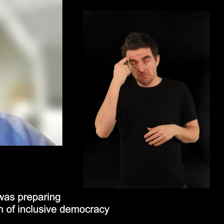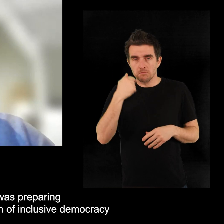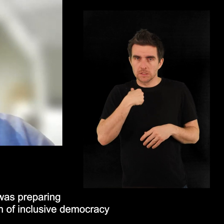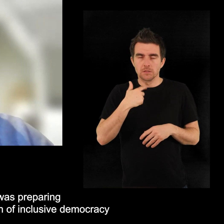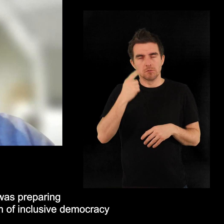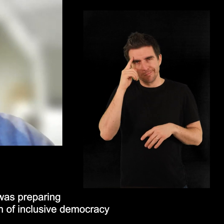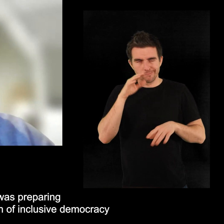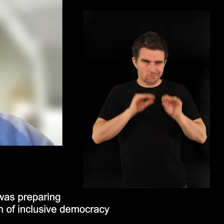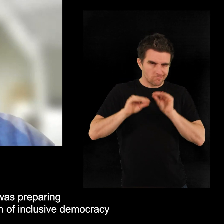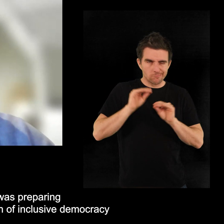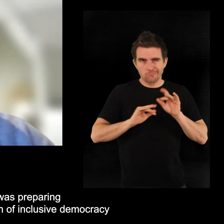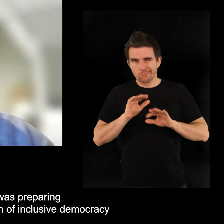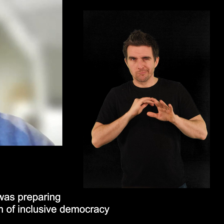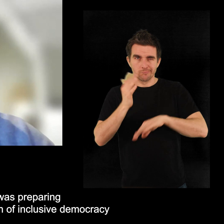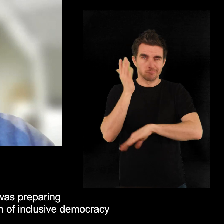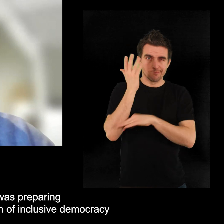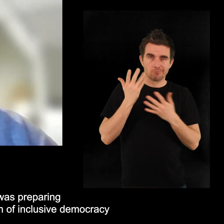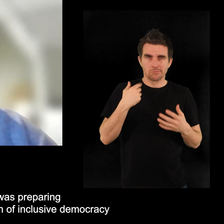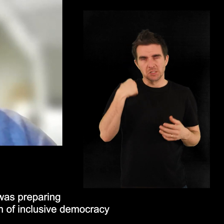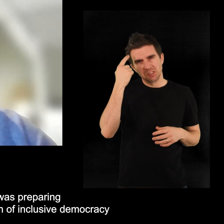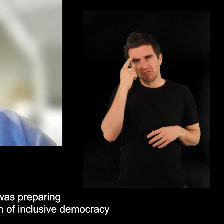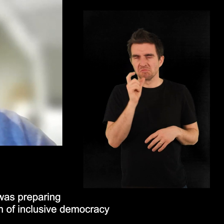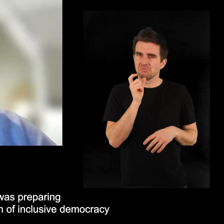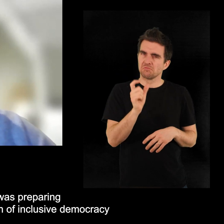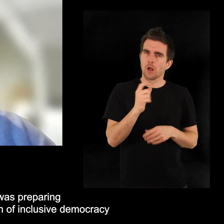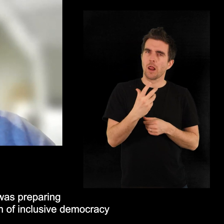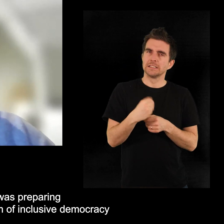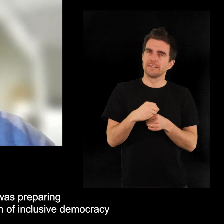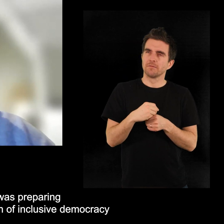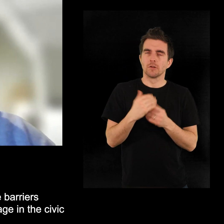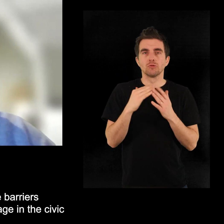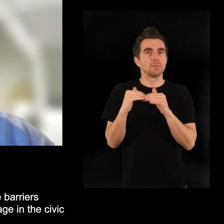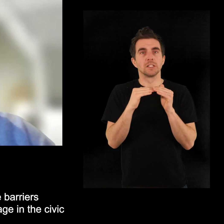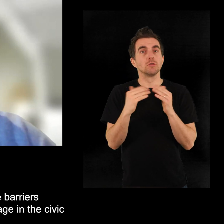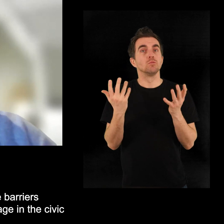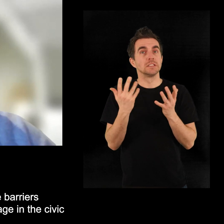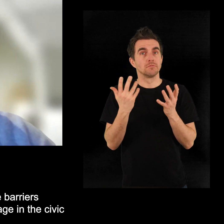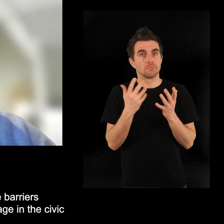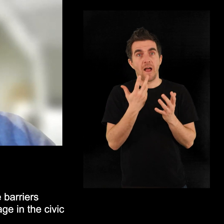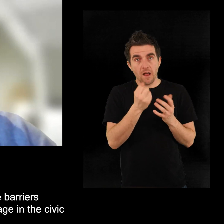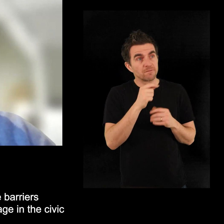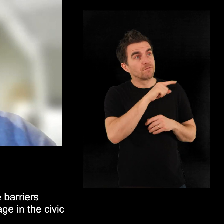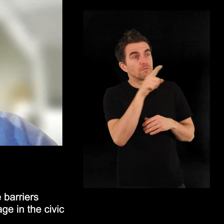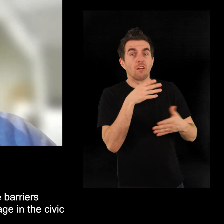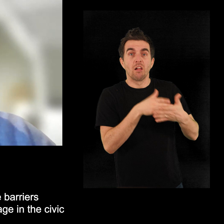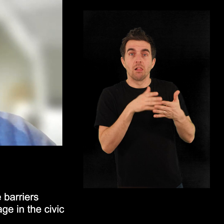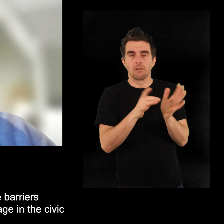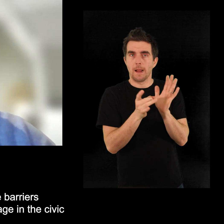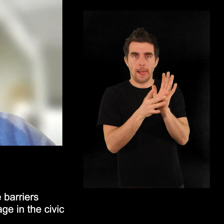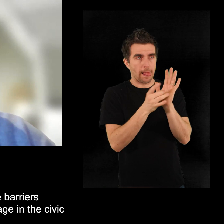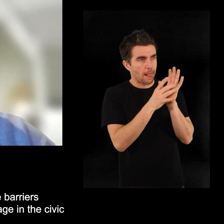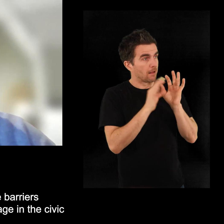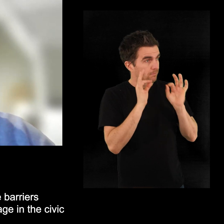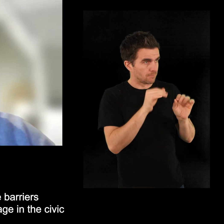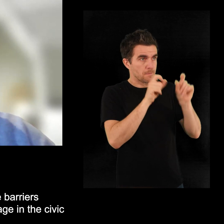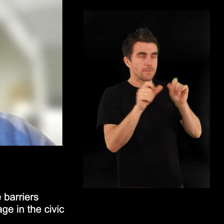as I was preparing for this that my own definition of inclusive democracy would be removing all undue barriers